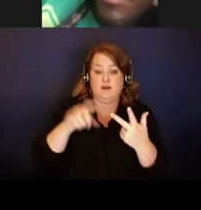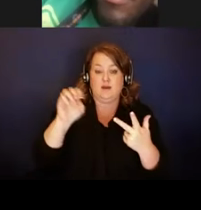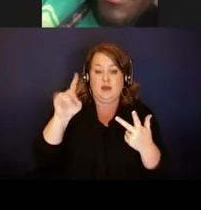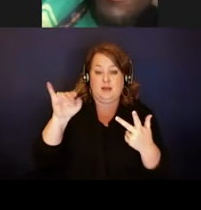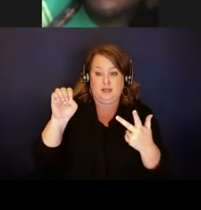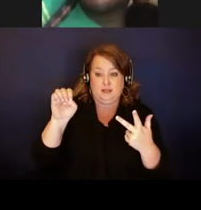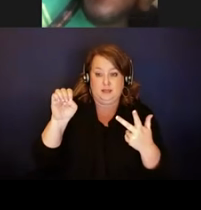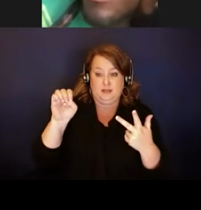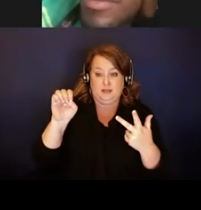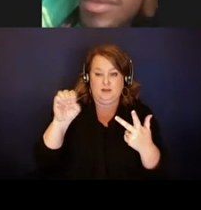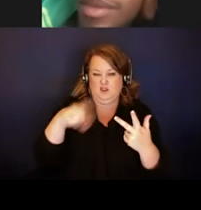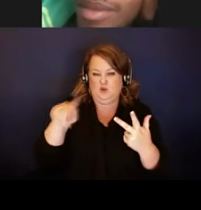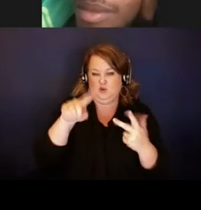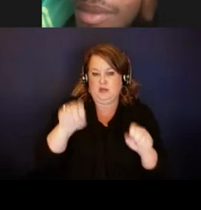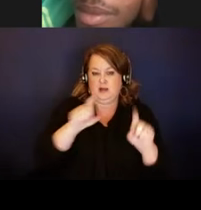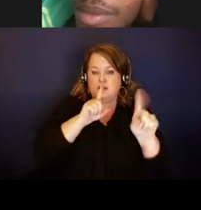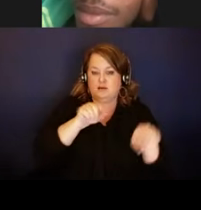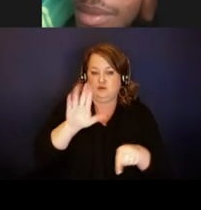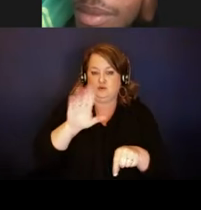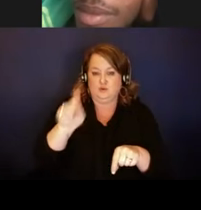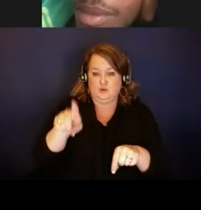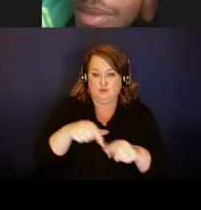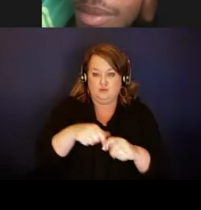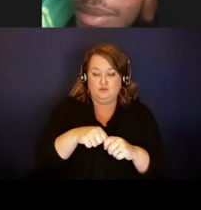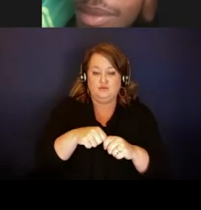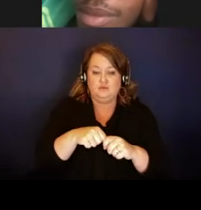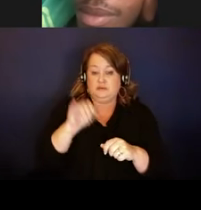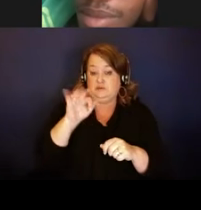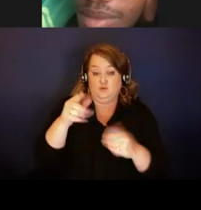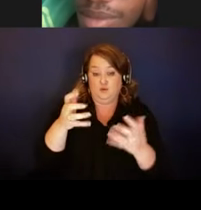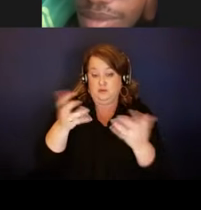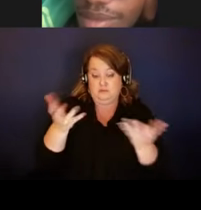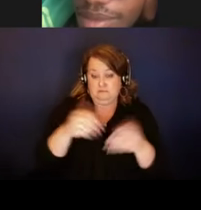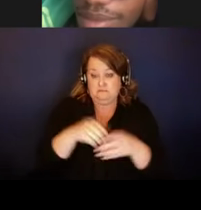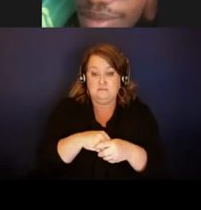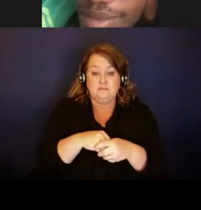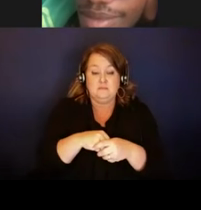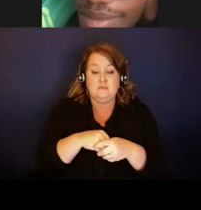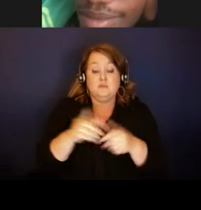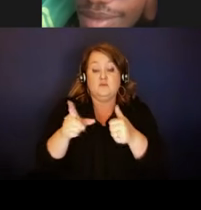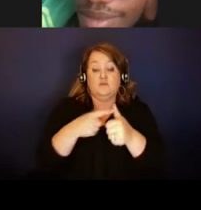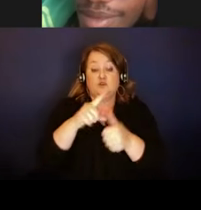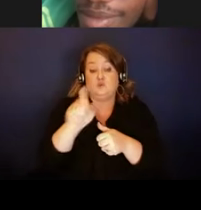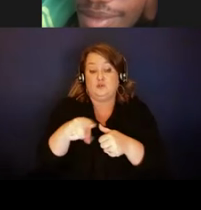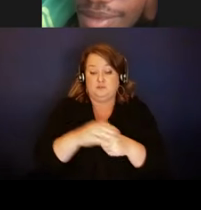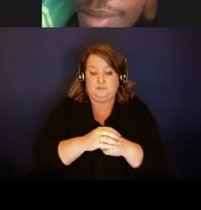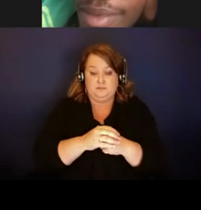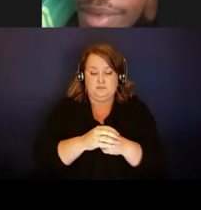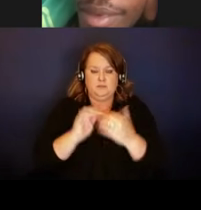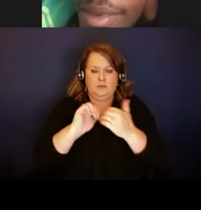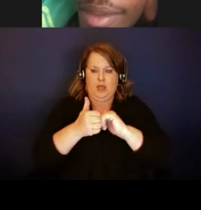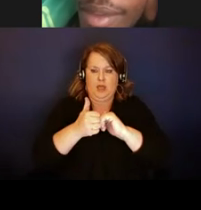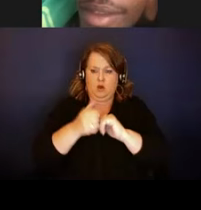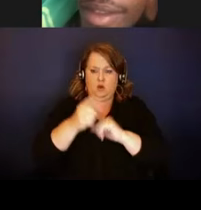just answer the question if you feel comfortable. The first question is, how do you become a